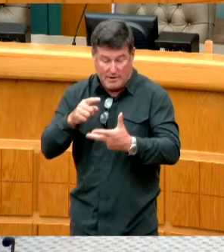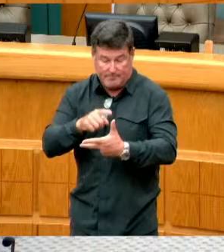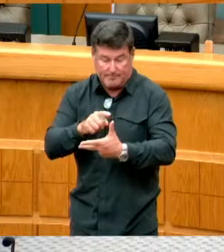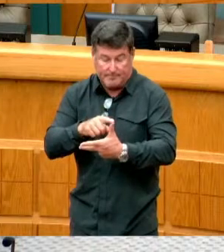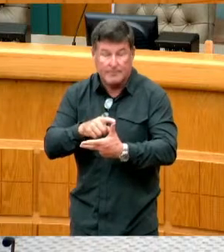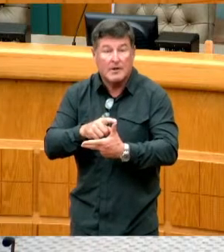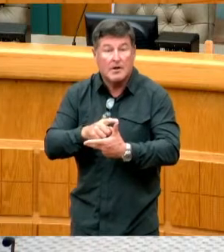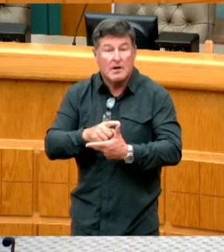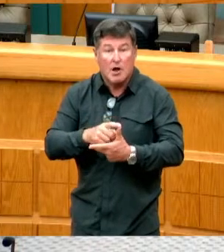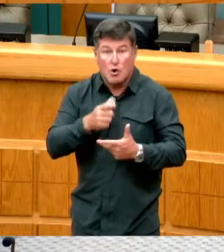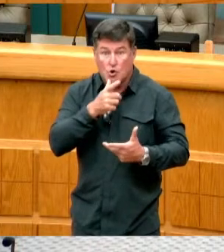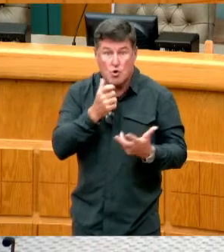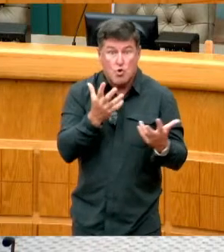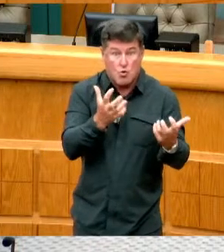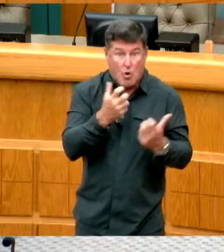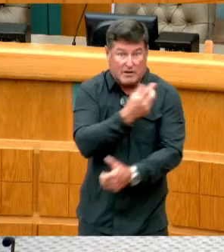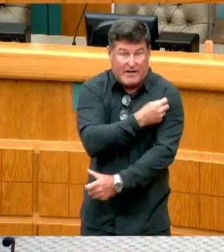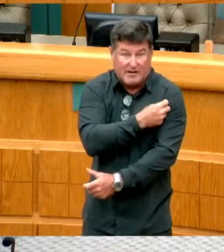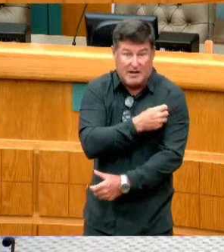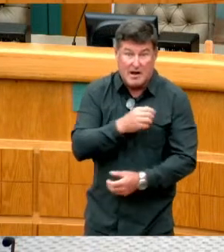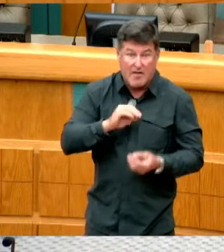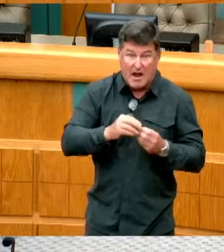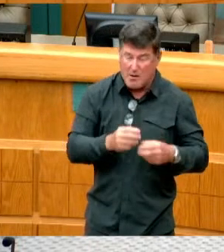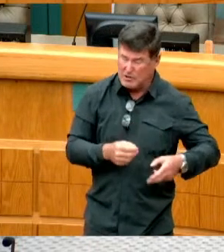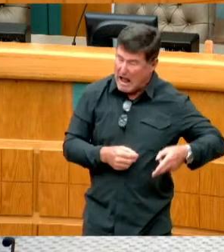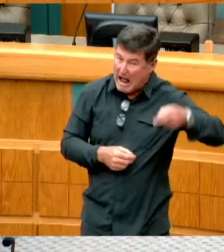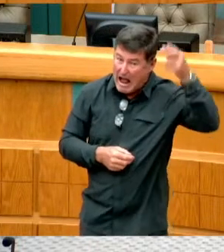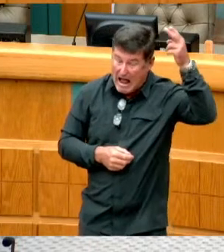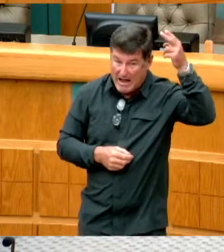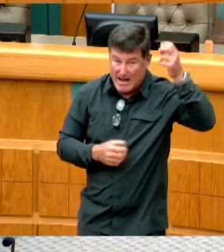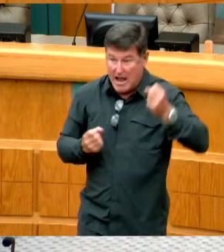demand exceeds supply. And our